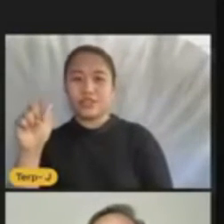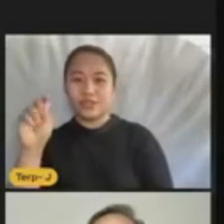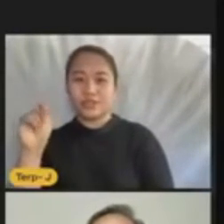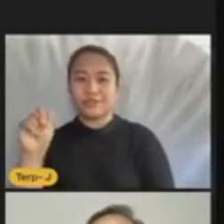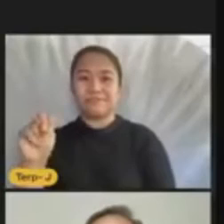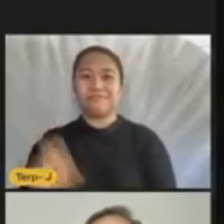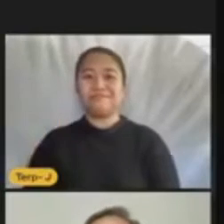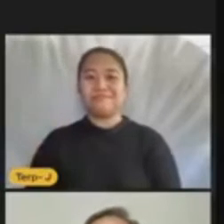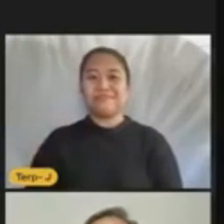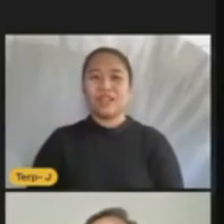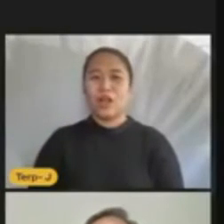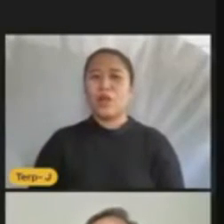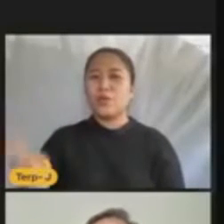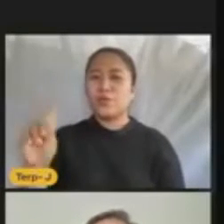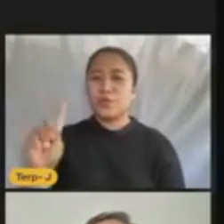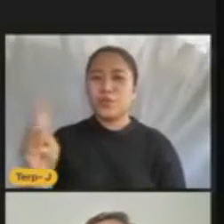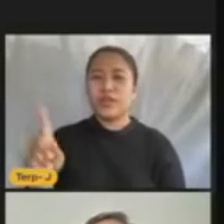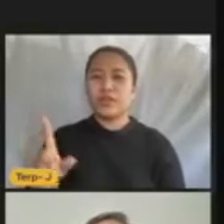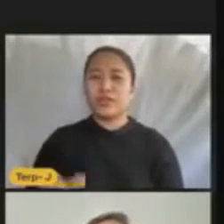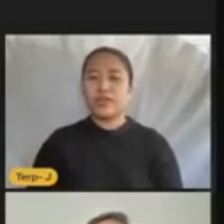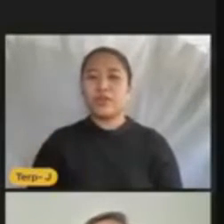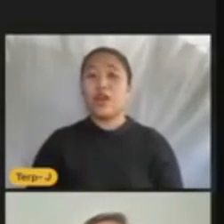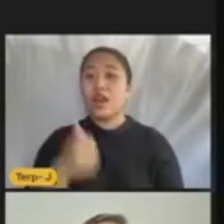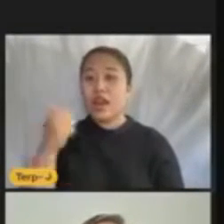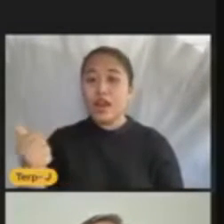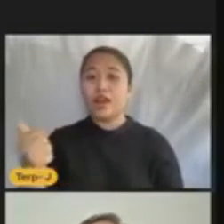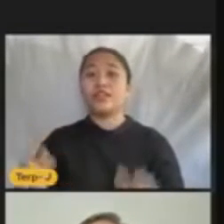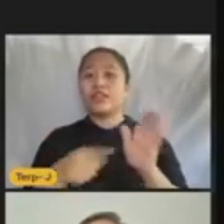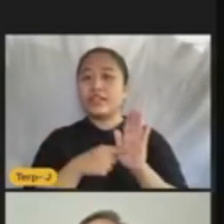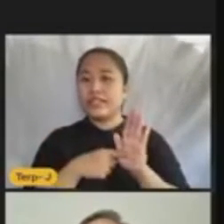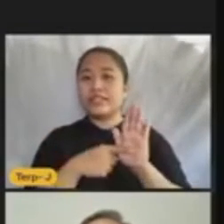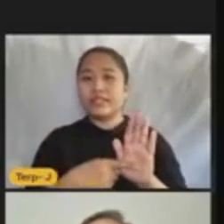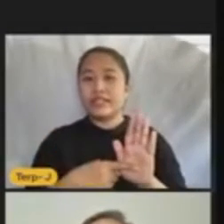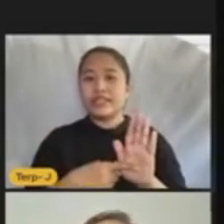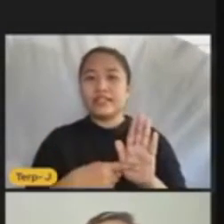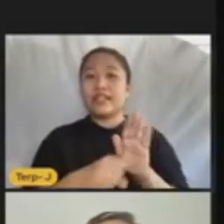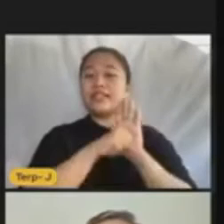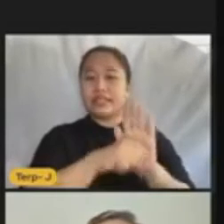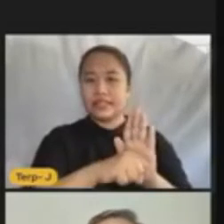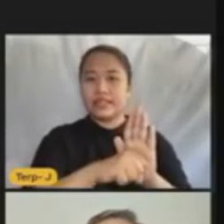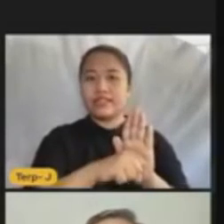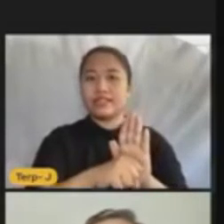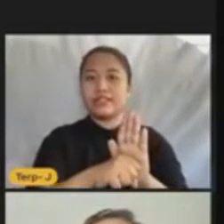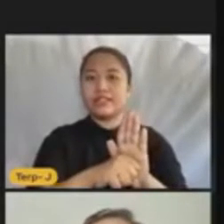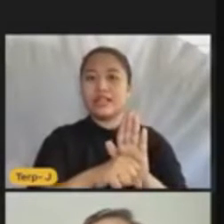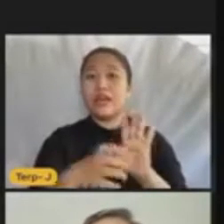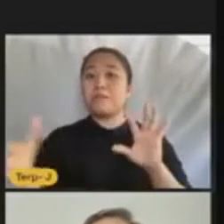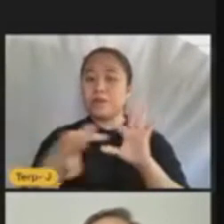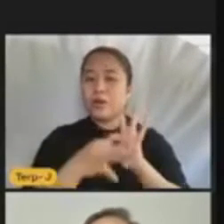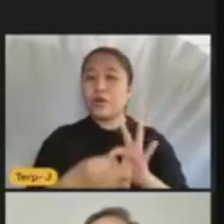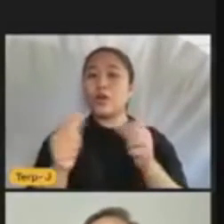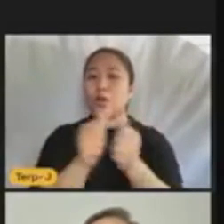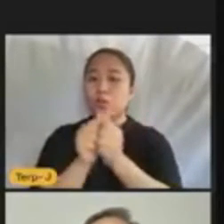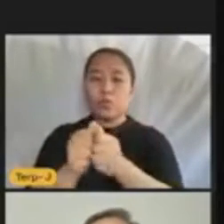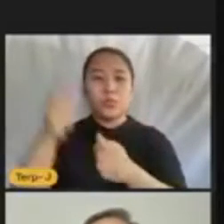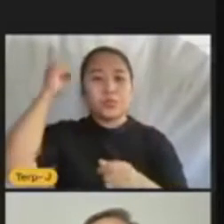What are some clinical signs associated with Down syndrome? You have hypotonia, that's low muscle tone, like a rag doll.